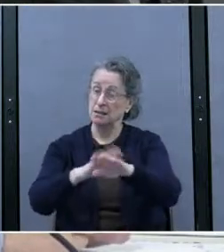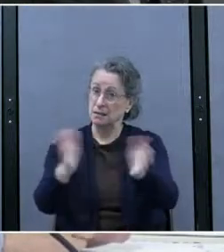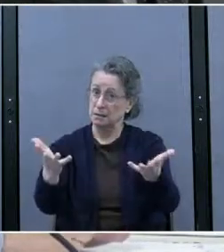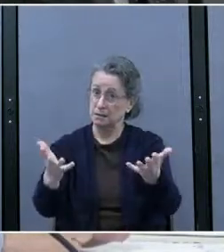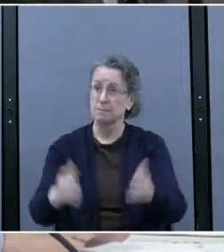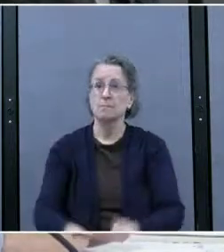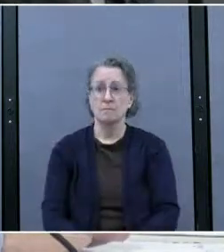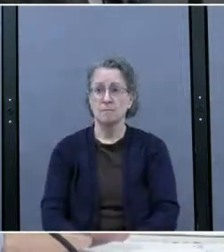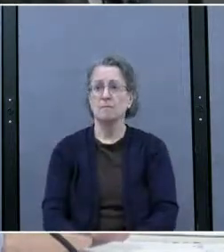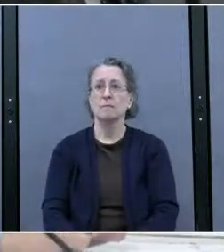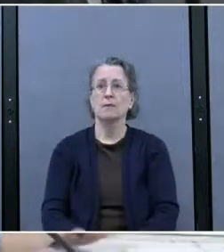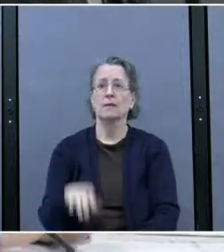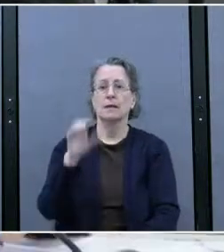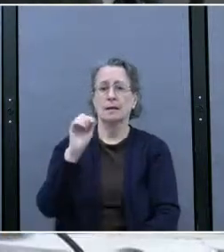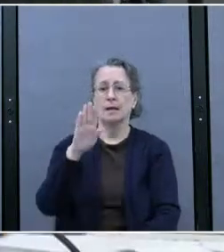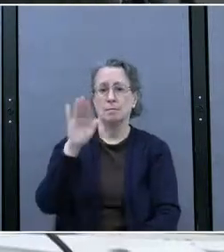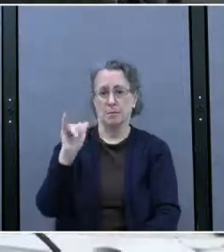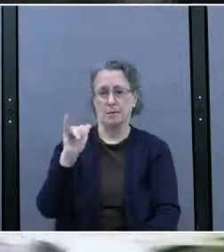Abby.